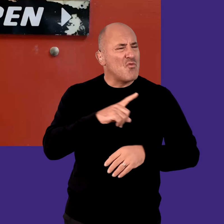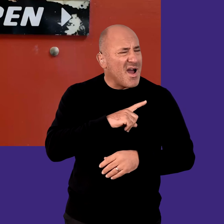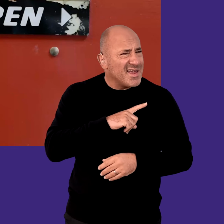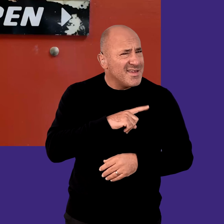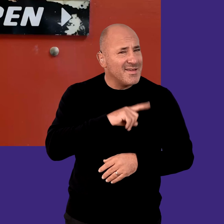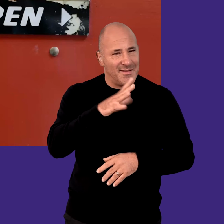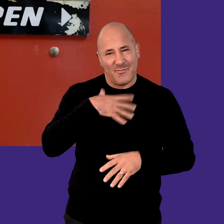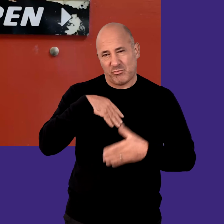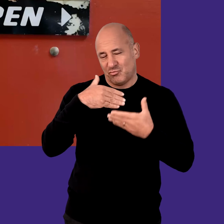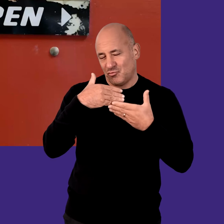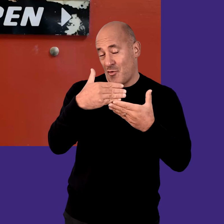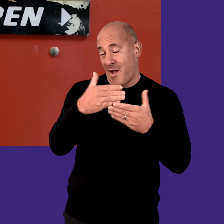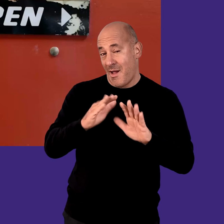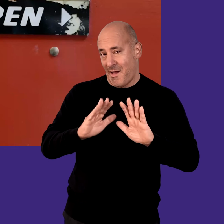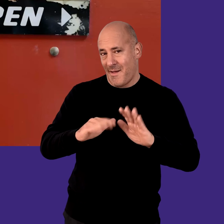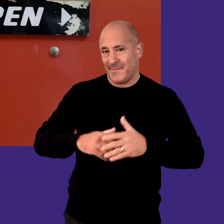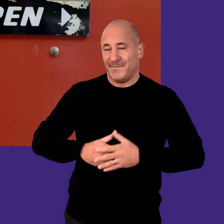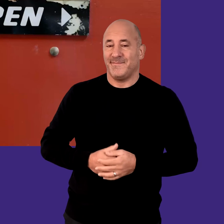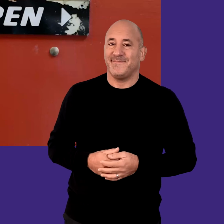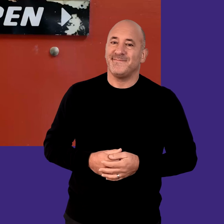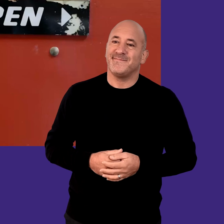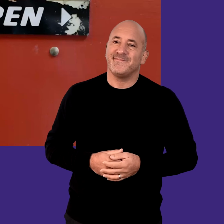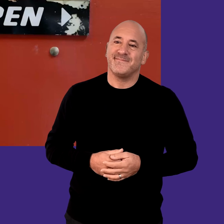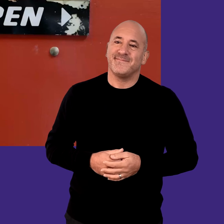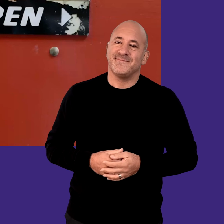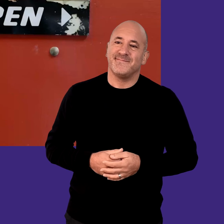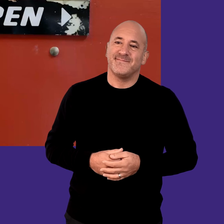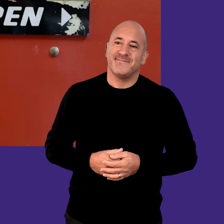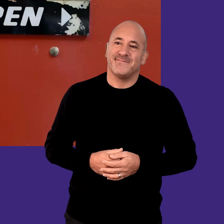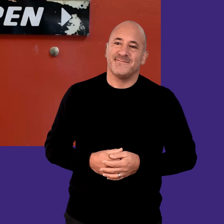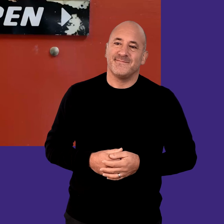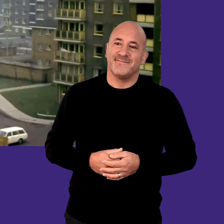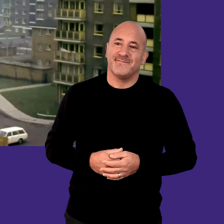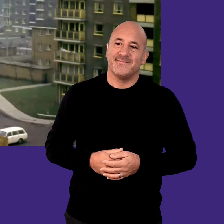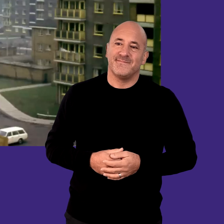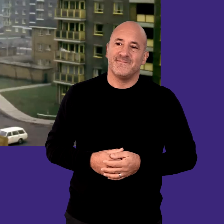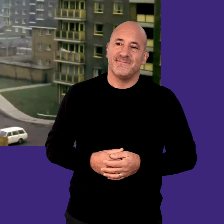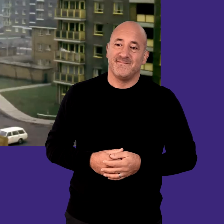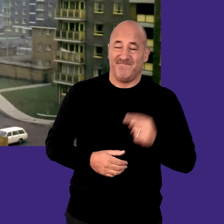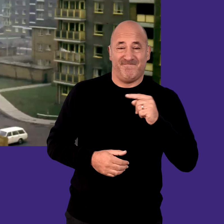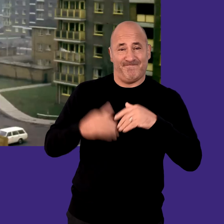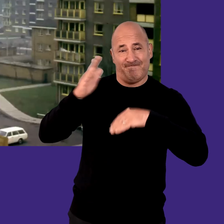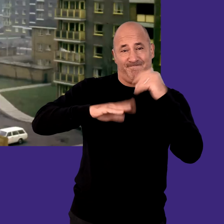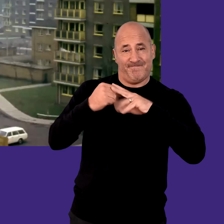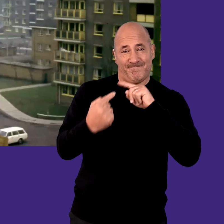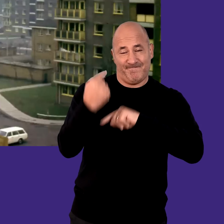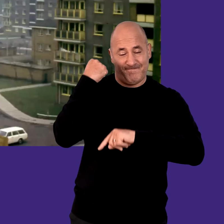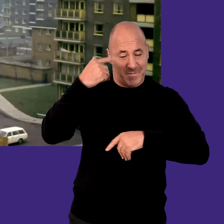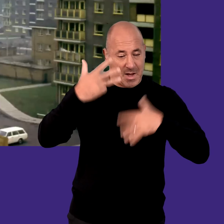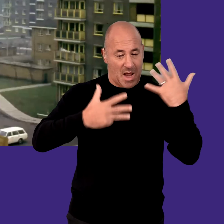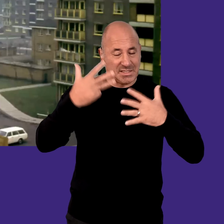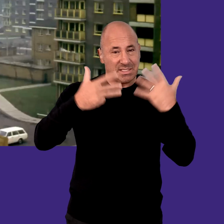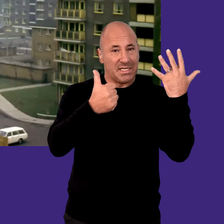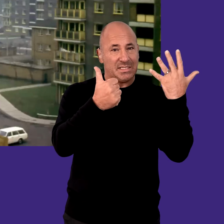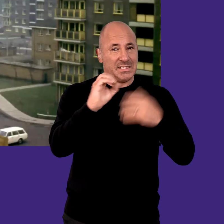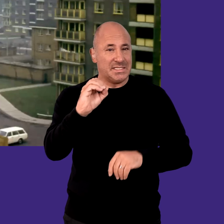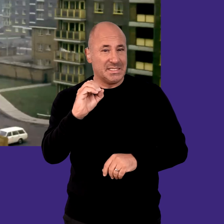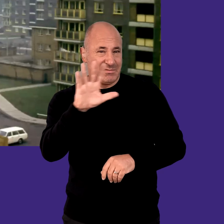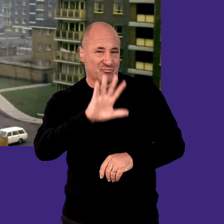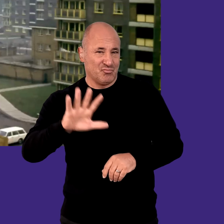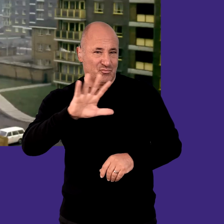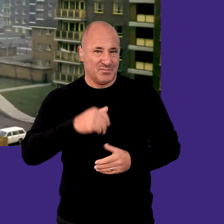super interesting, and I want to share a little bit of why that is with you today. So it was built in the